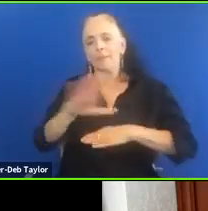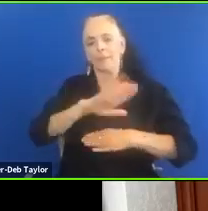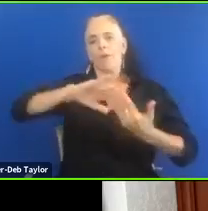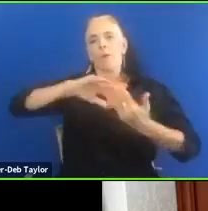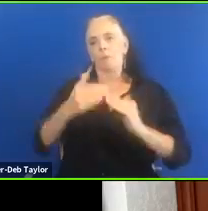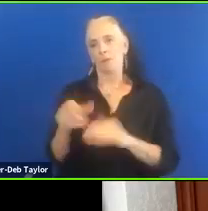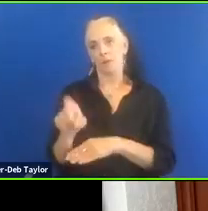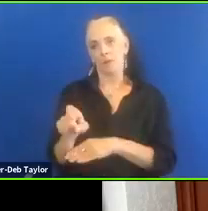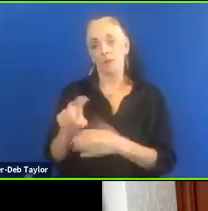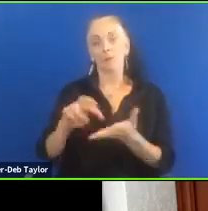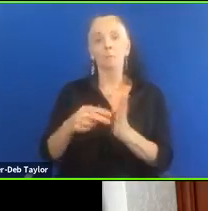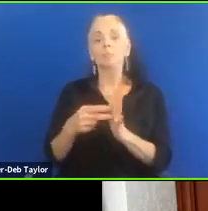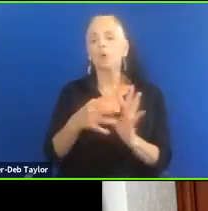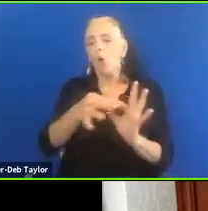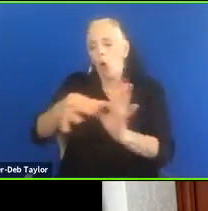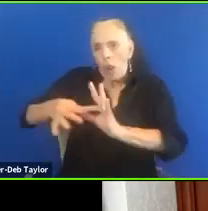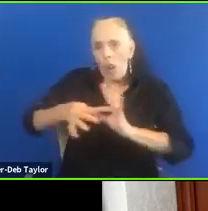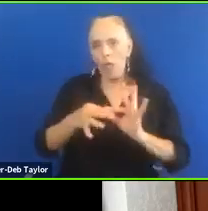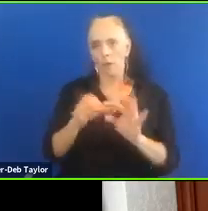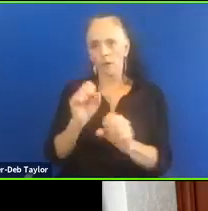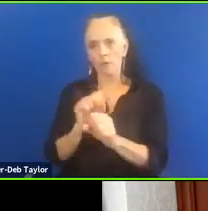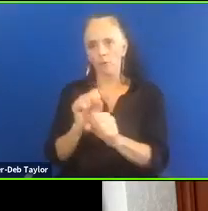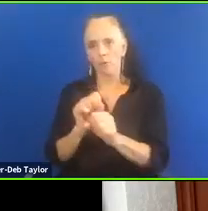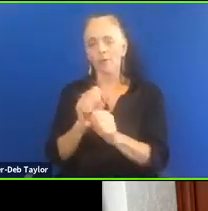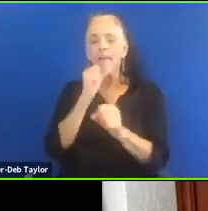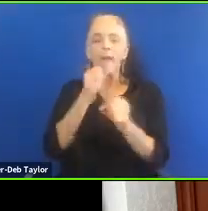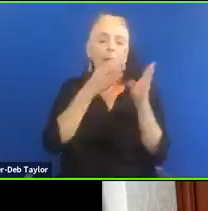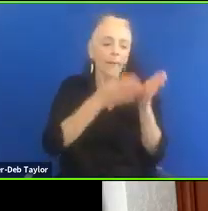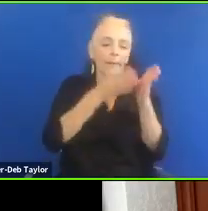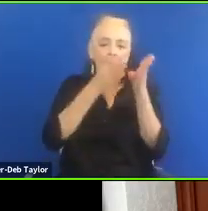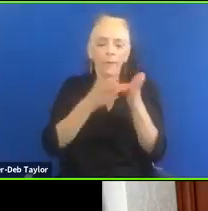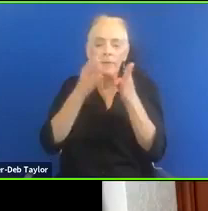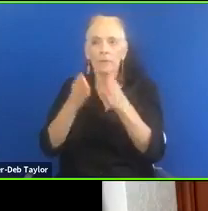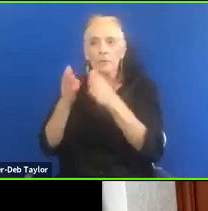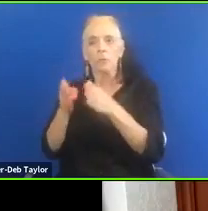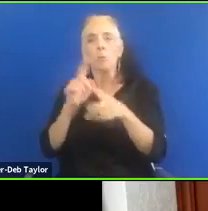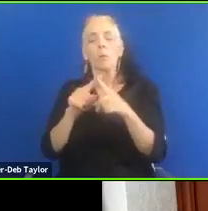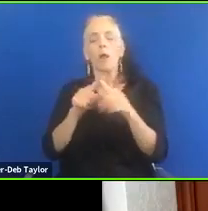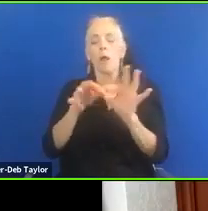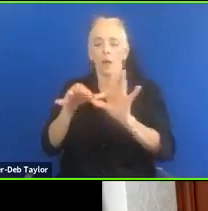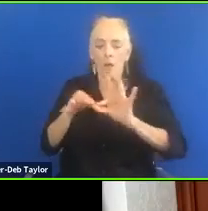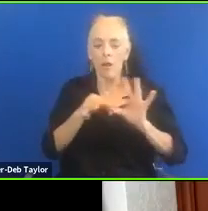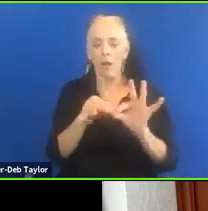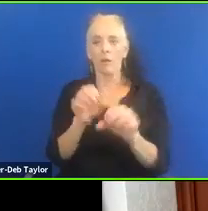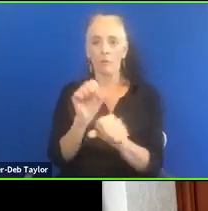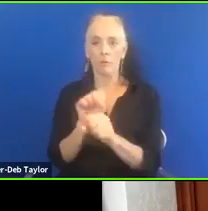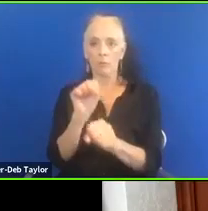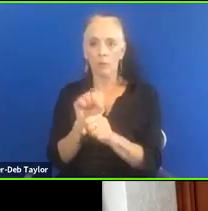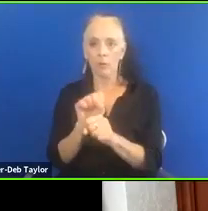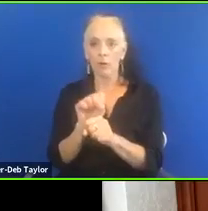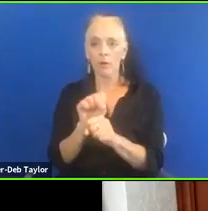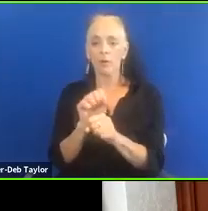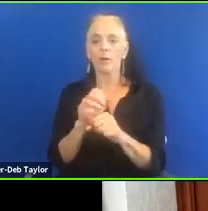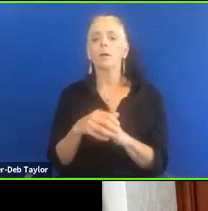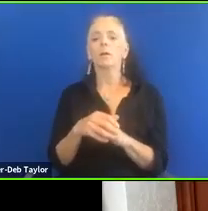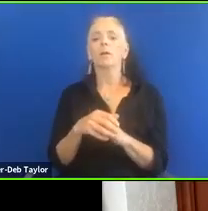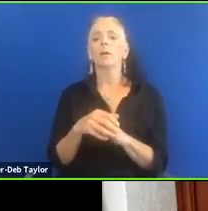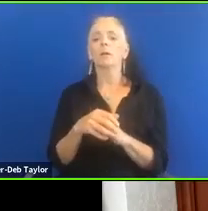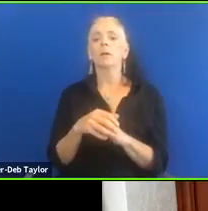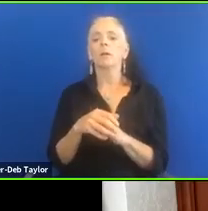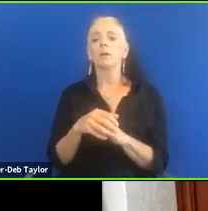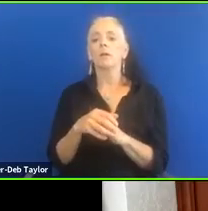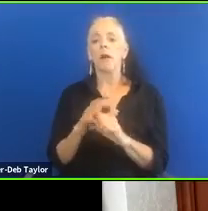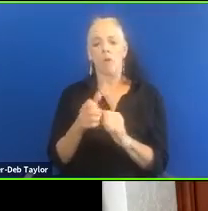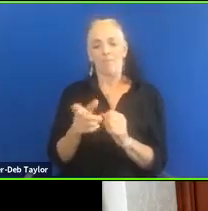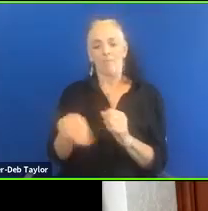the collective work, I'm not talking about the individual work, the collective work, to be able to respond in this moment